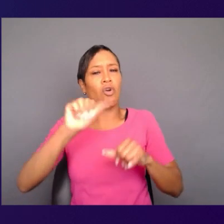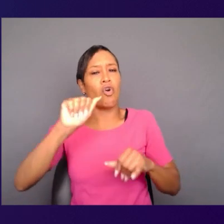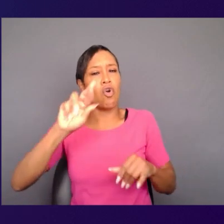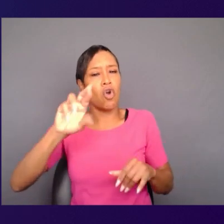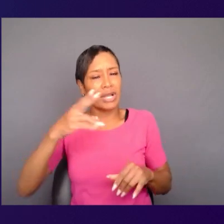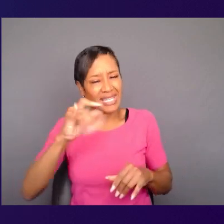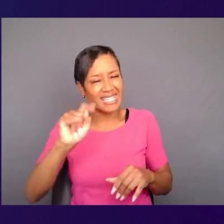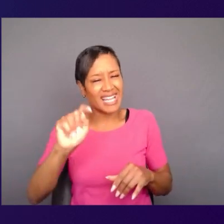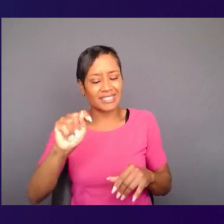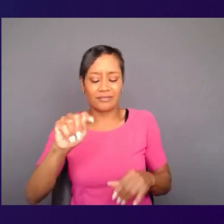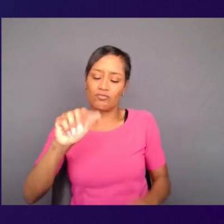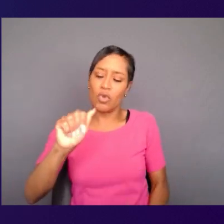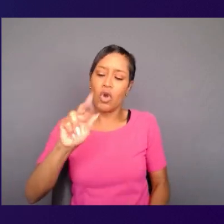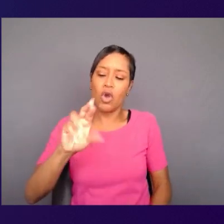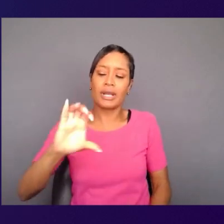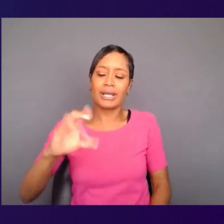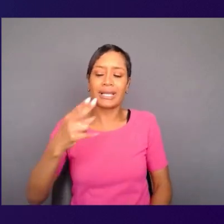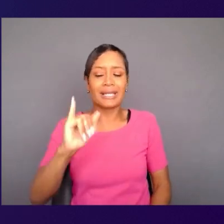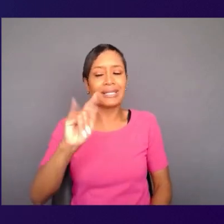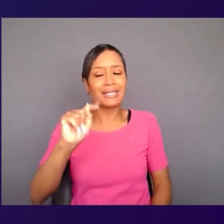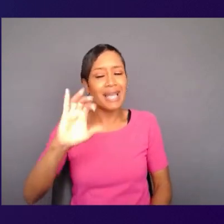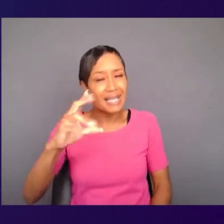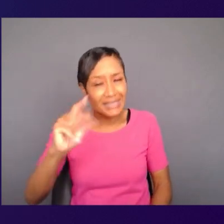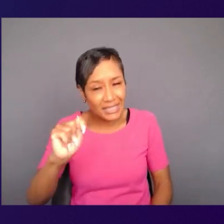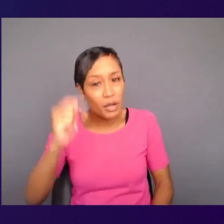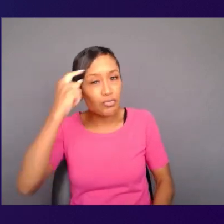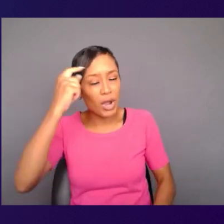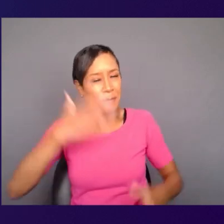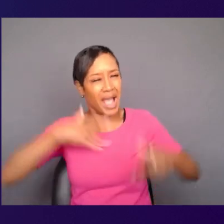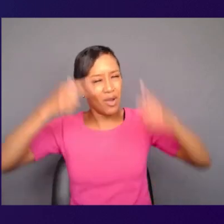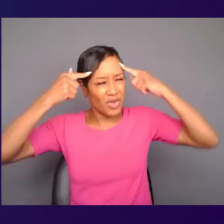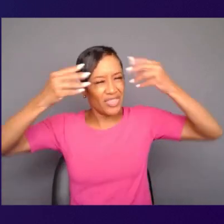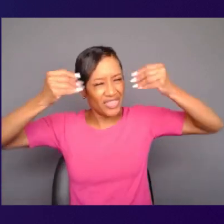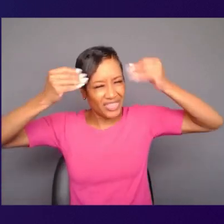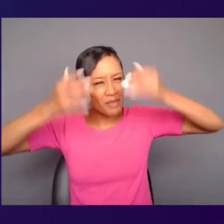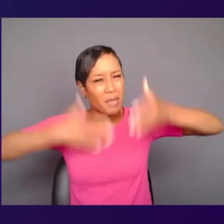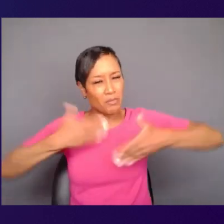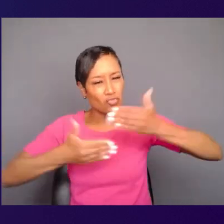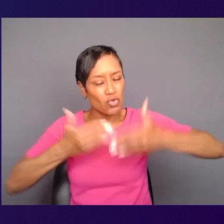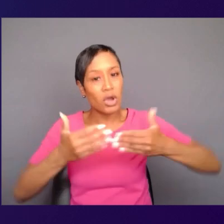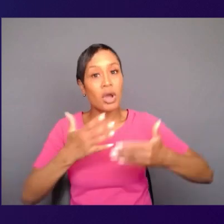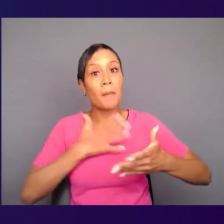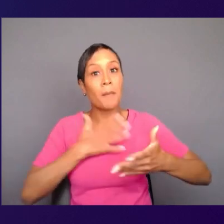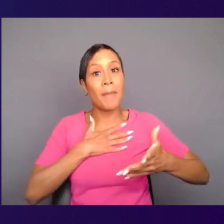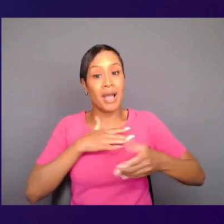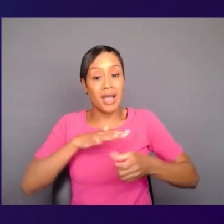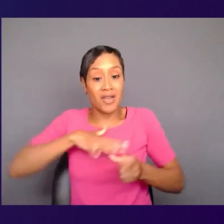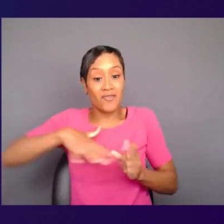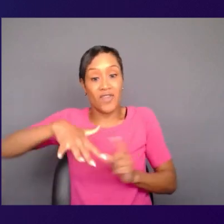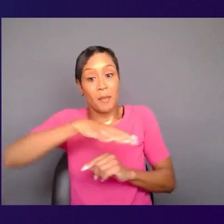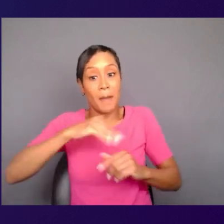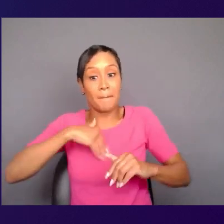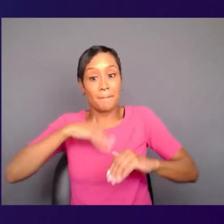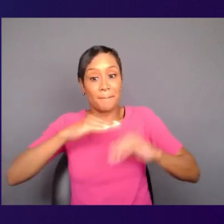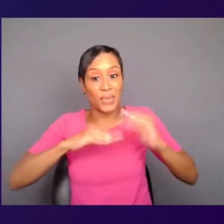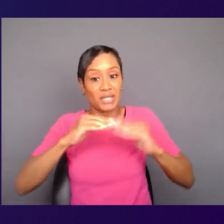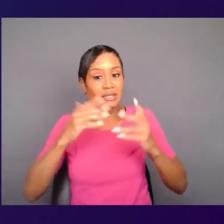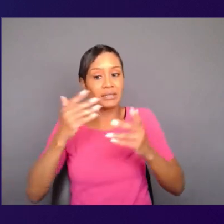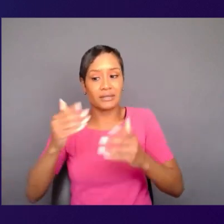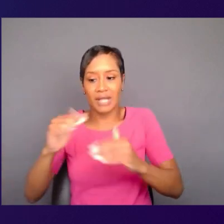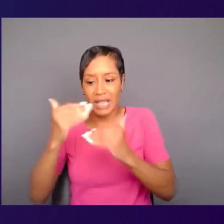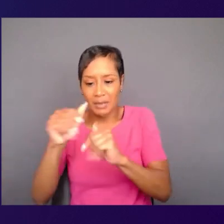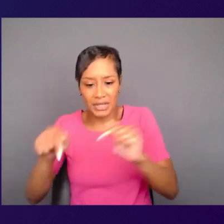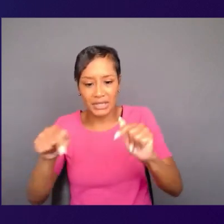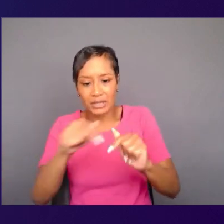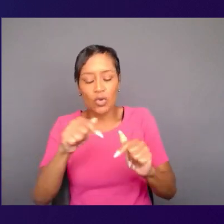So and also, I think with a lot of the constraints of my own environment that I'm building in. So stepping